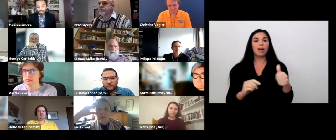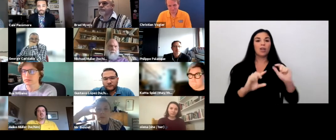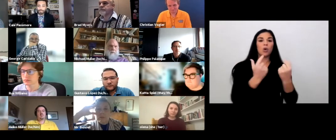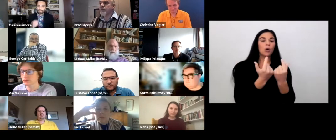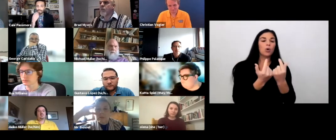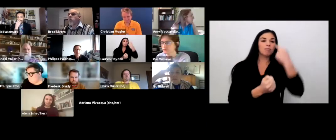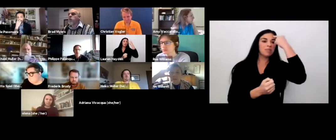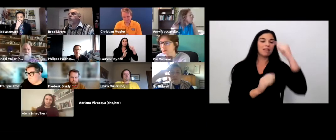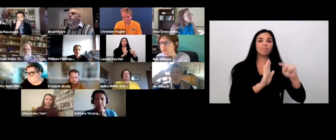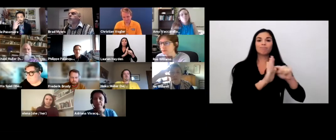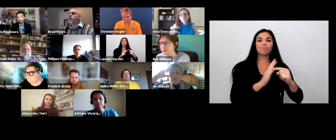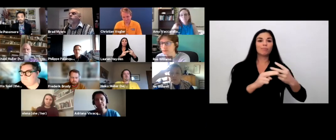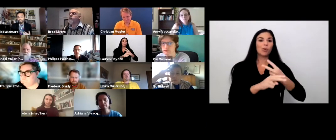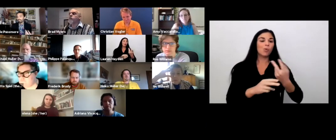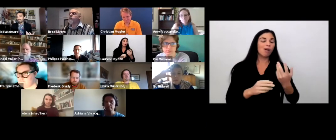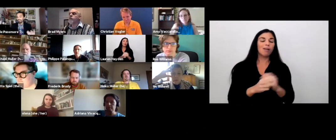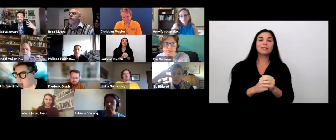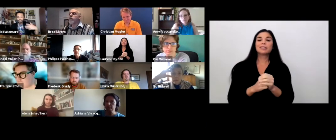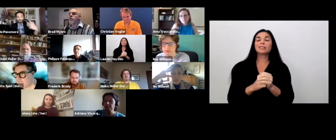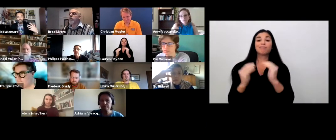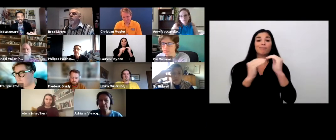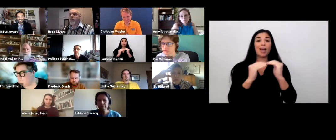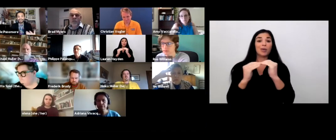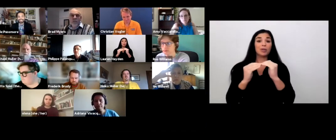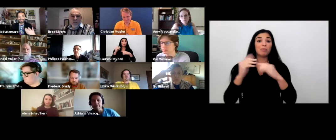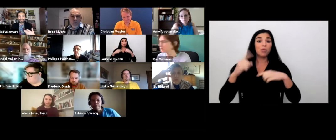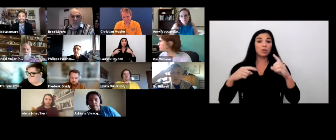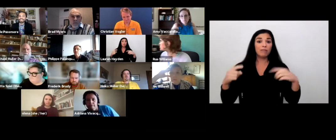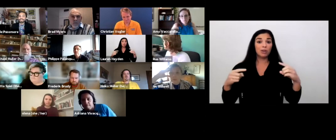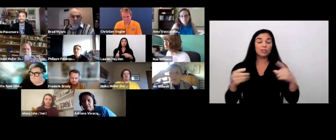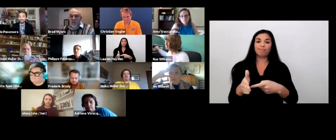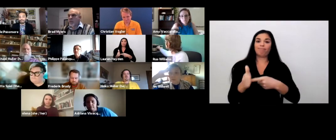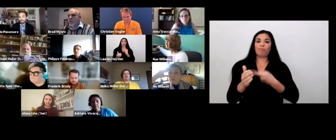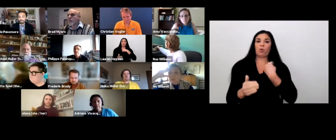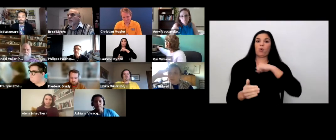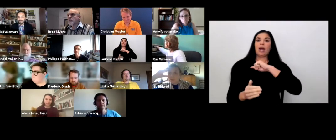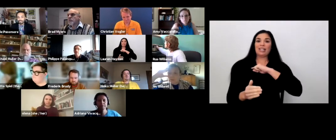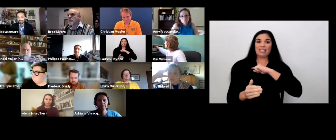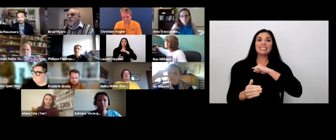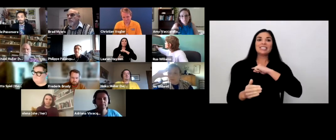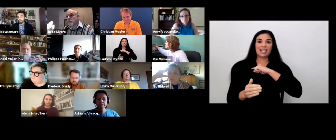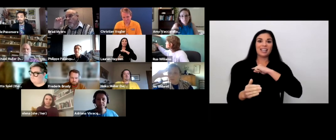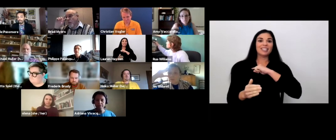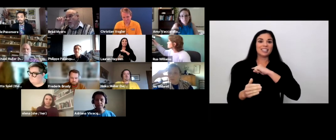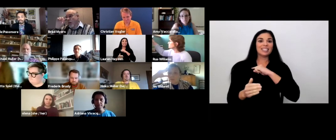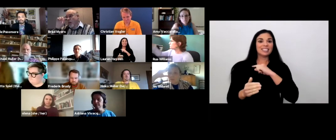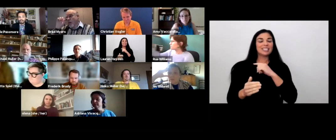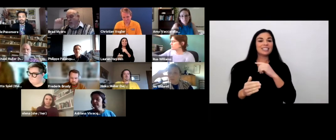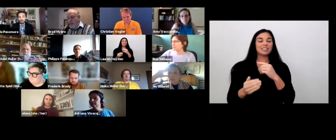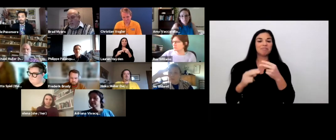play. Equitable diversity does require us to sit with those uncomfortable tensions where no